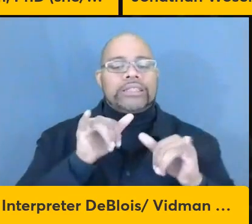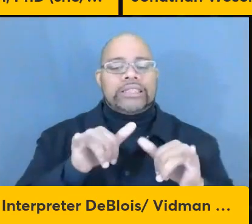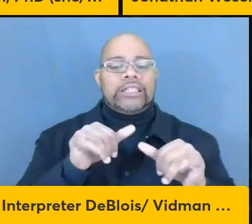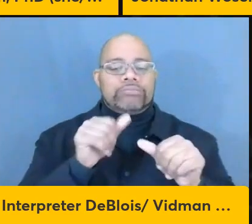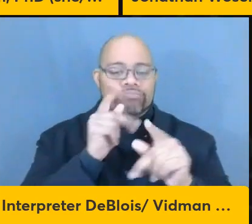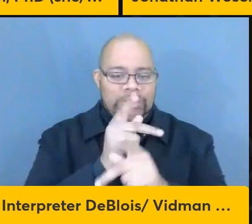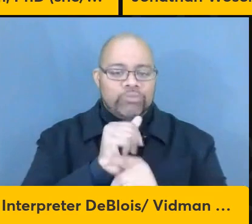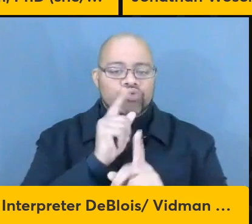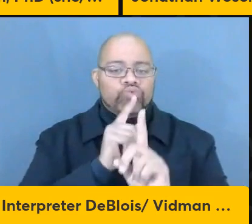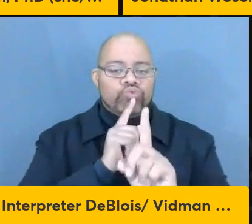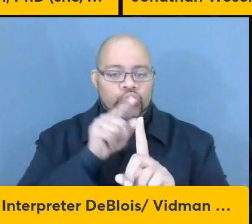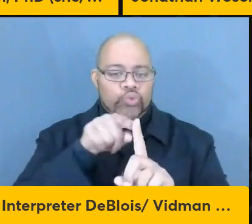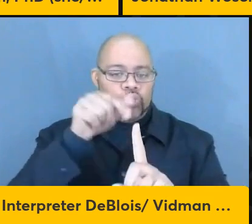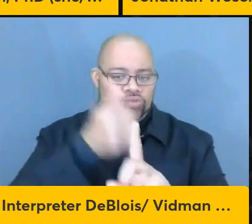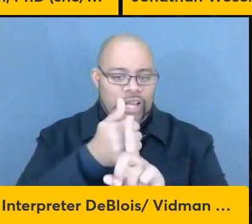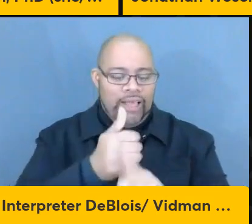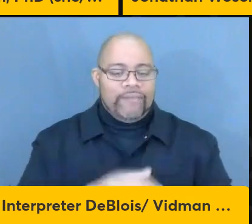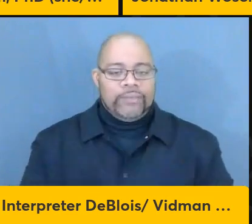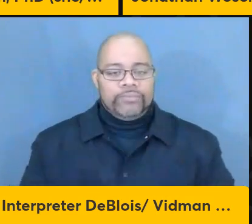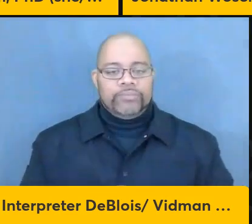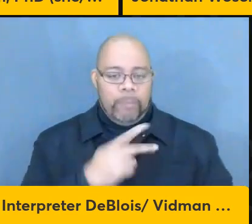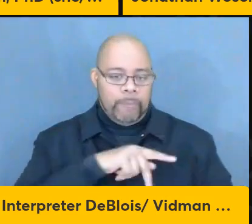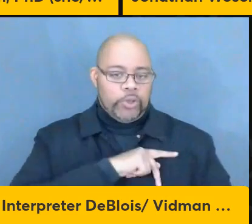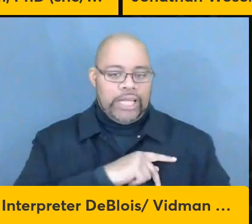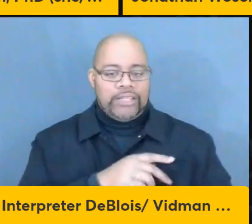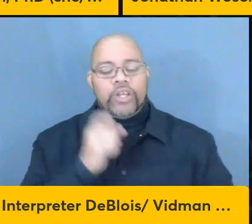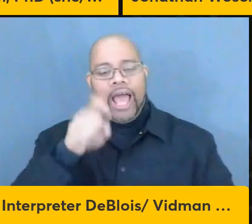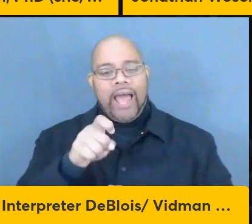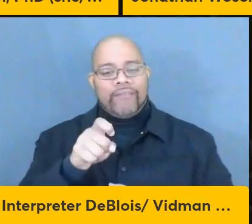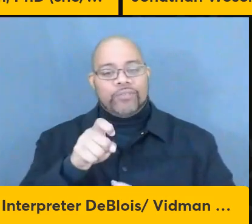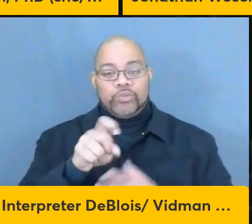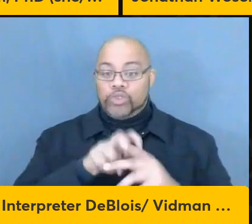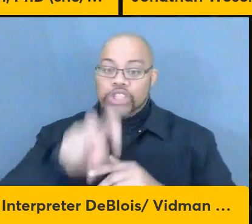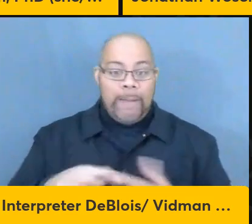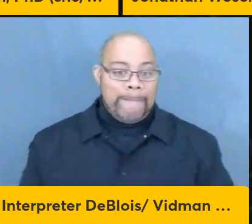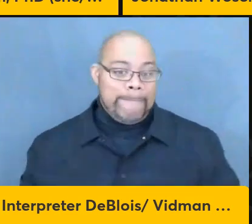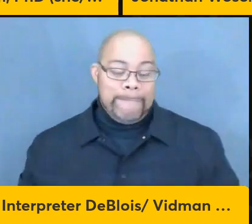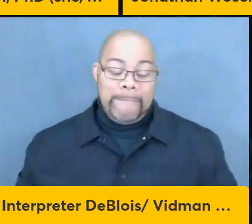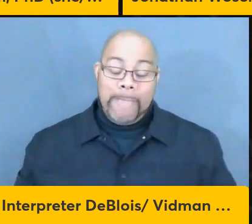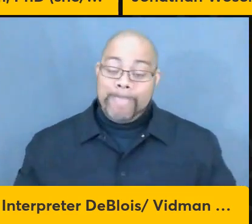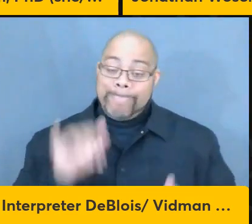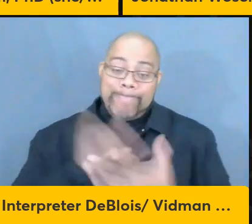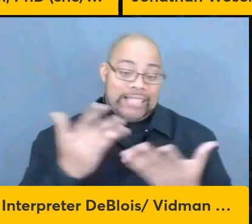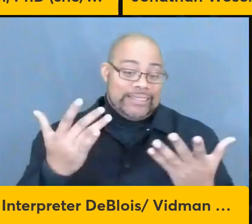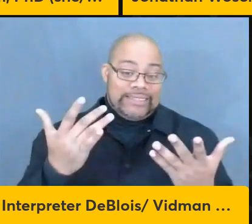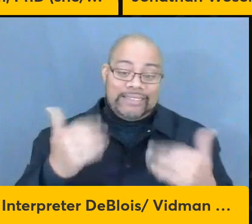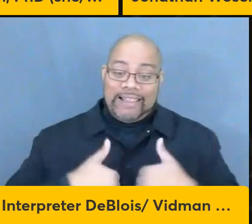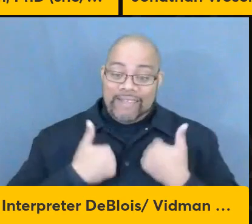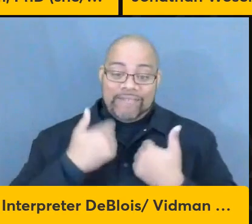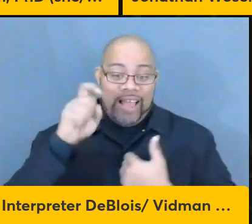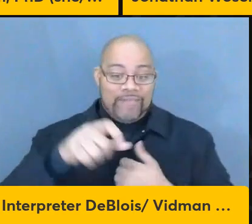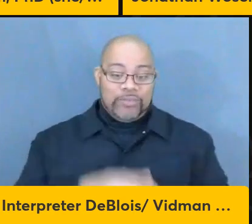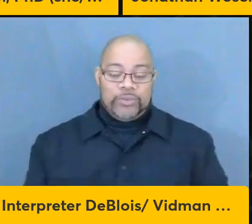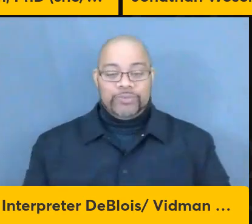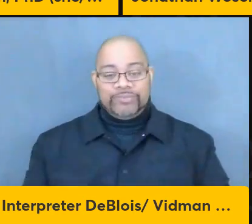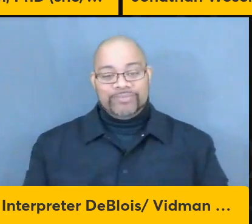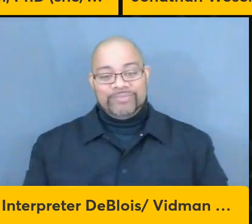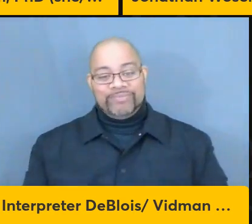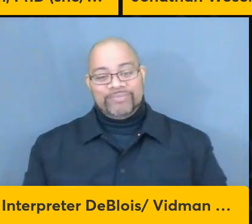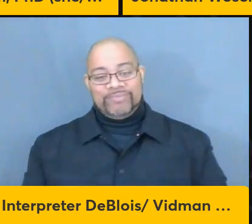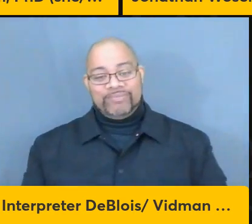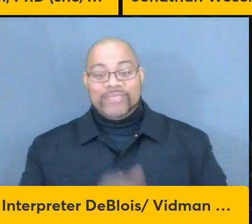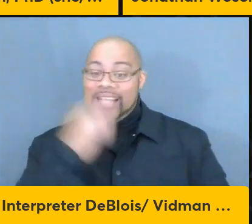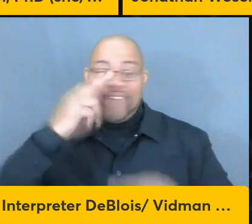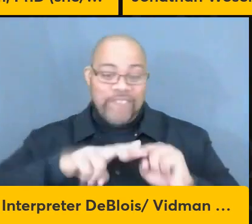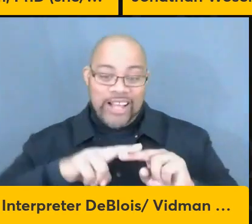to yourself. So yeah, you have to jump. That's just it. It's not